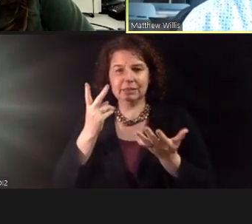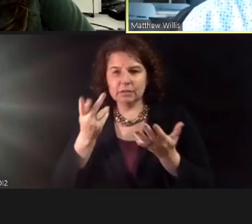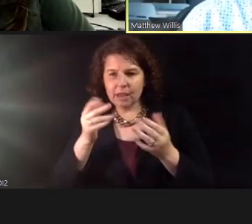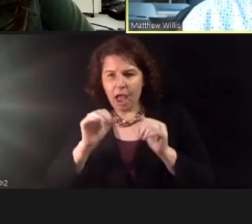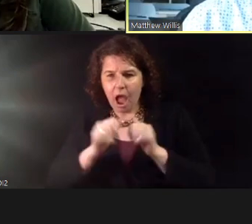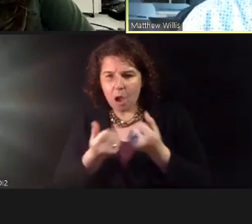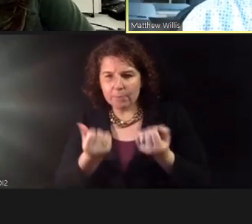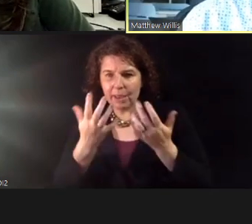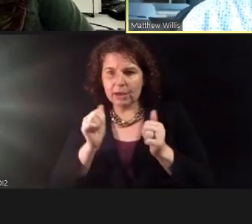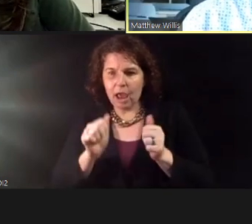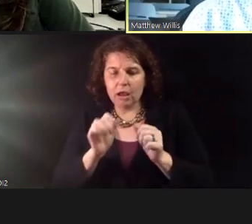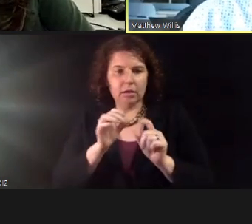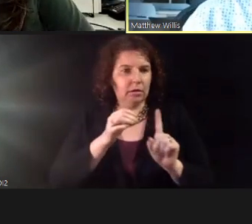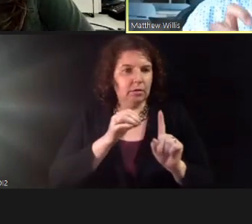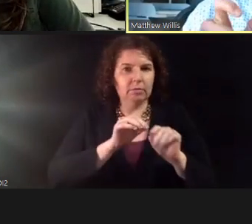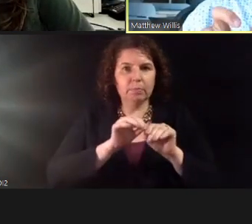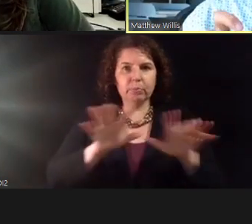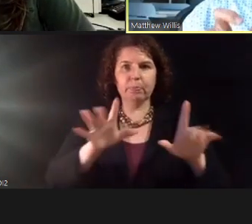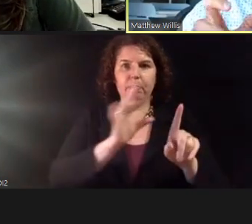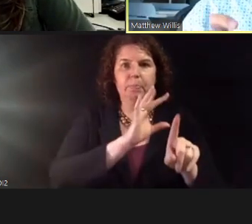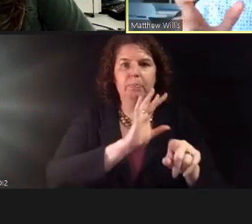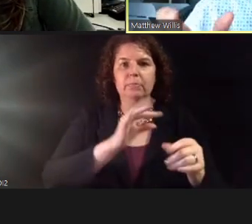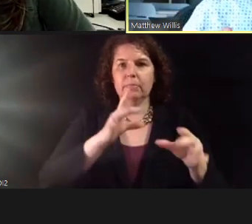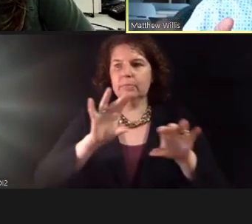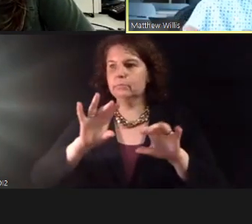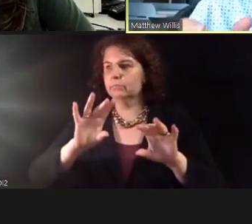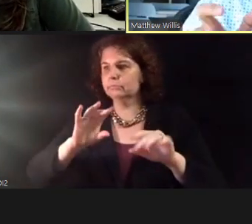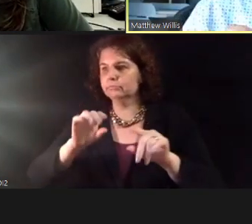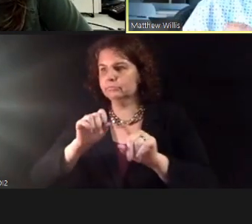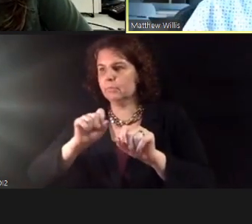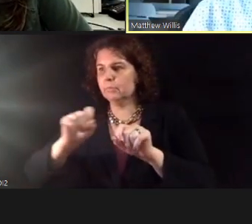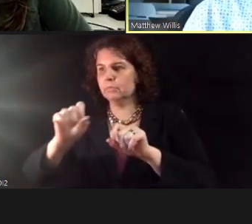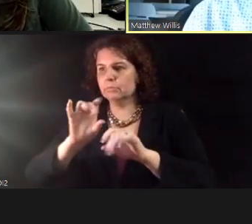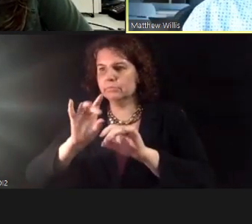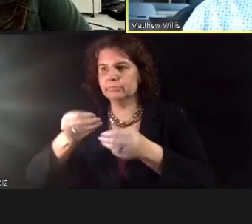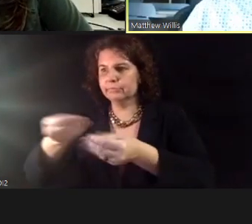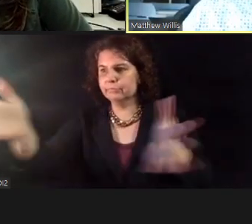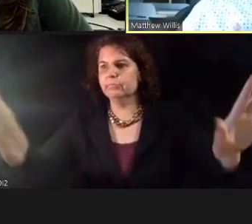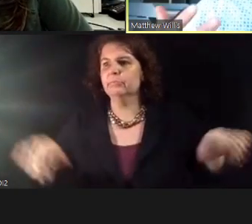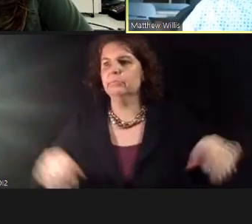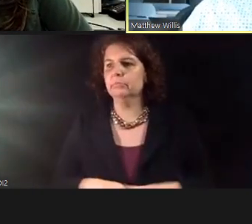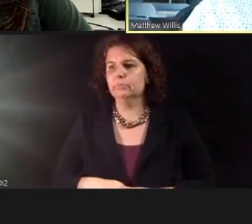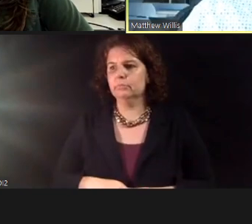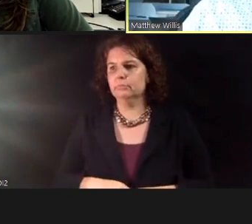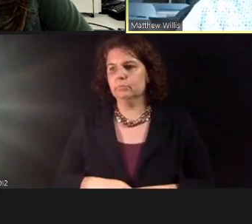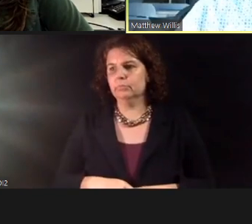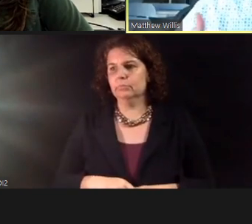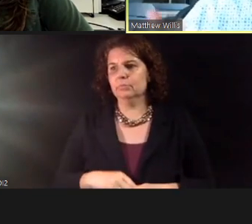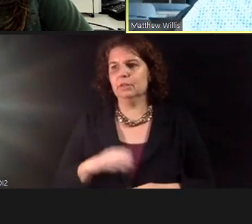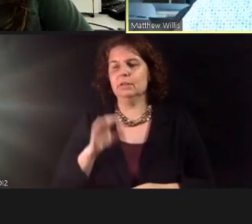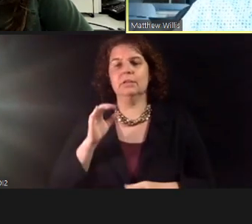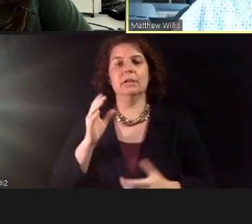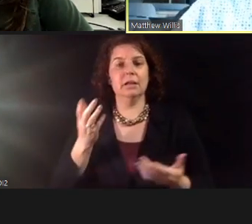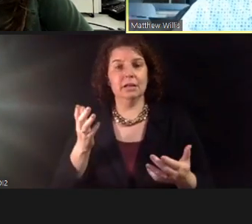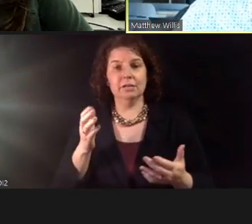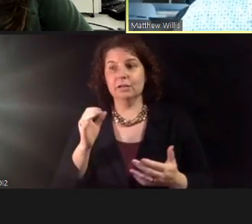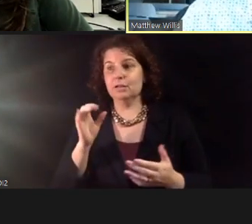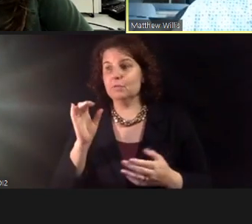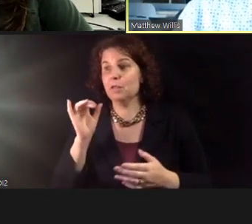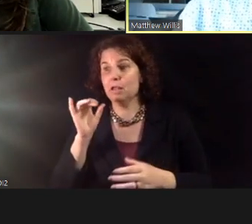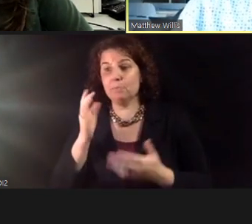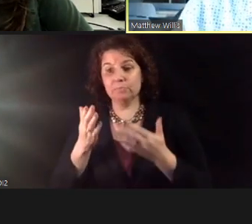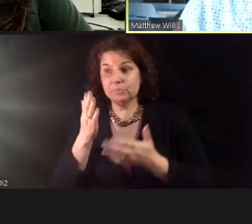know the difference between someone who may be a risk to others versus someone who is not. Those who have longer and